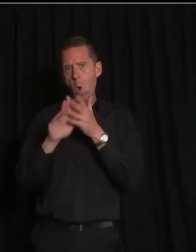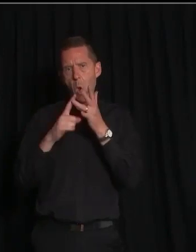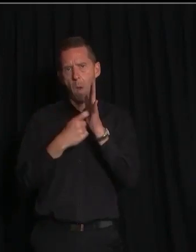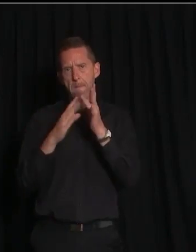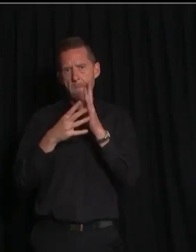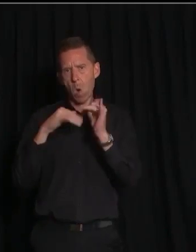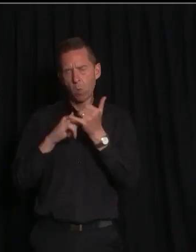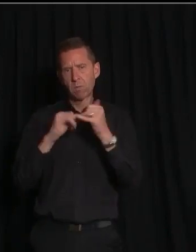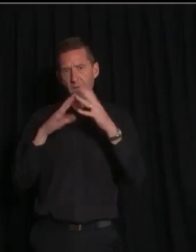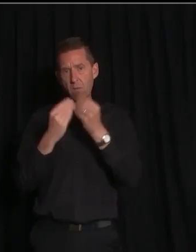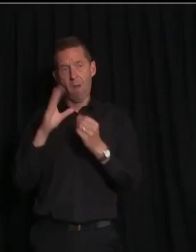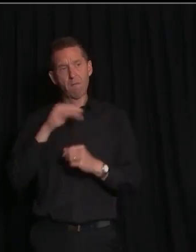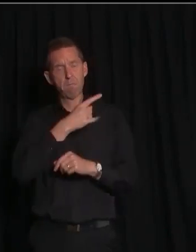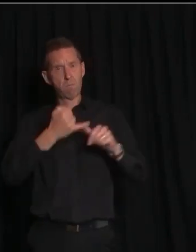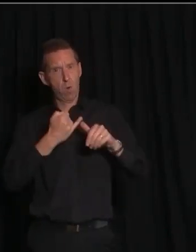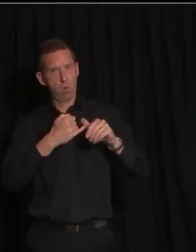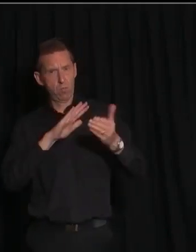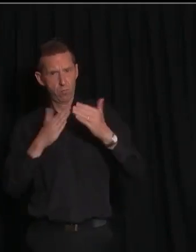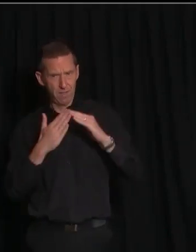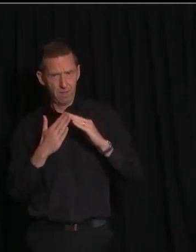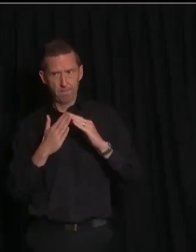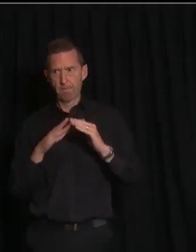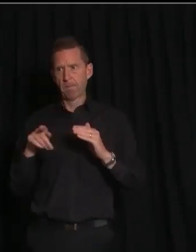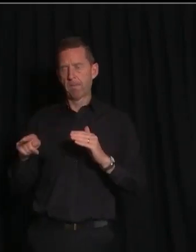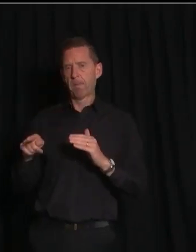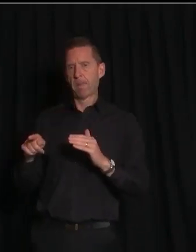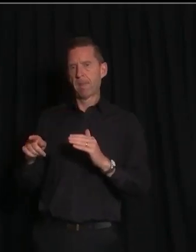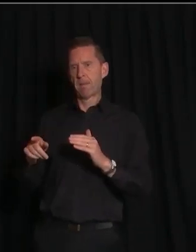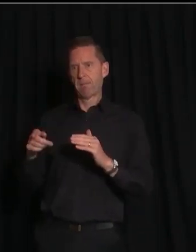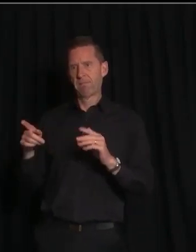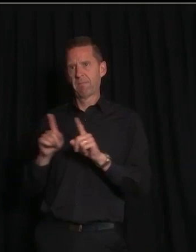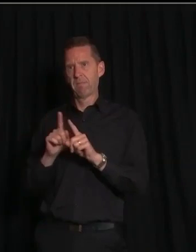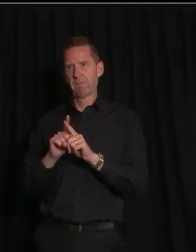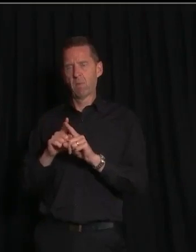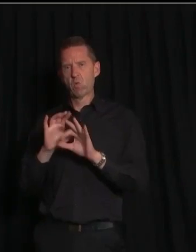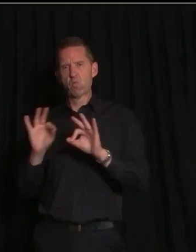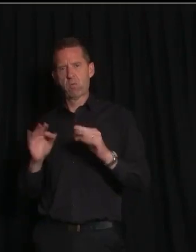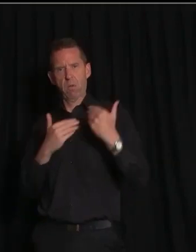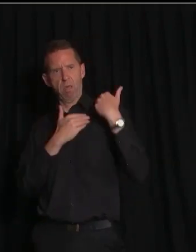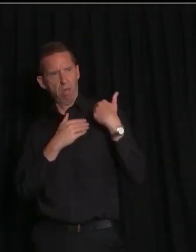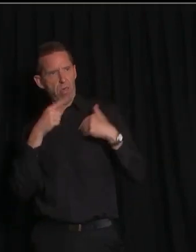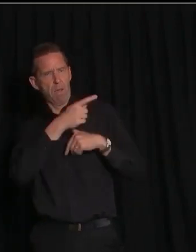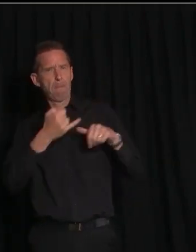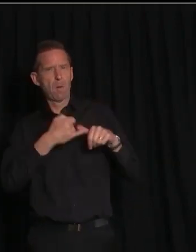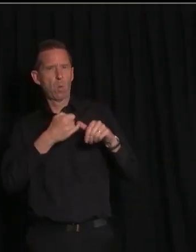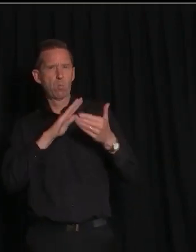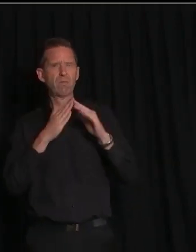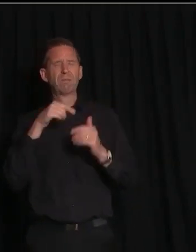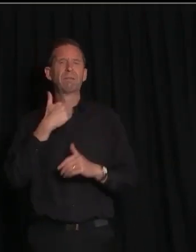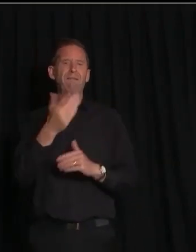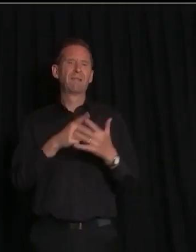often are left dependent on the same medical community because, for example, if a person, had